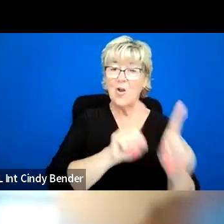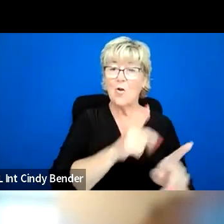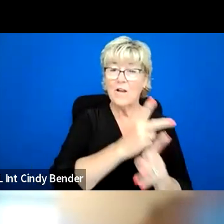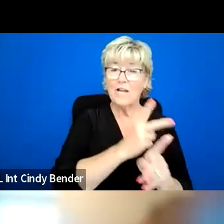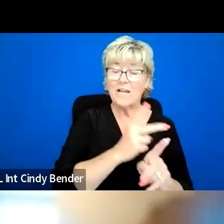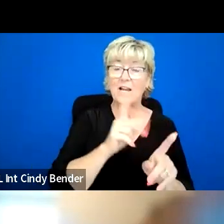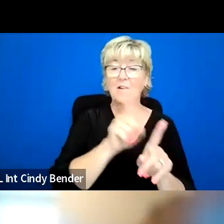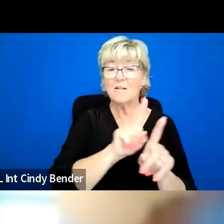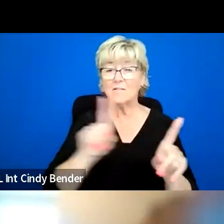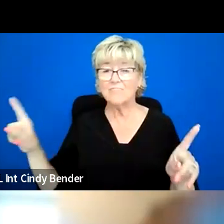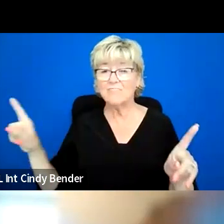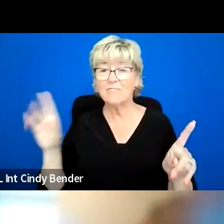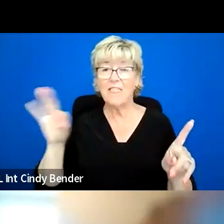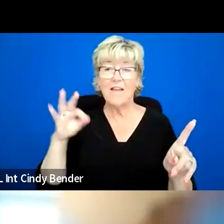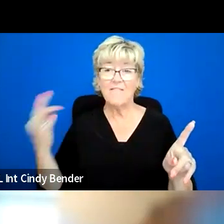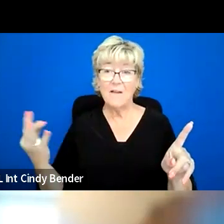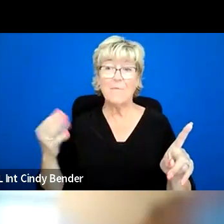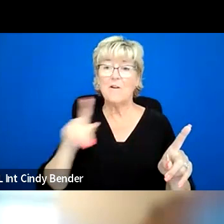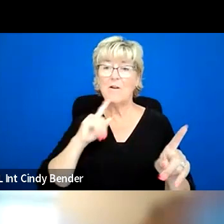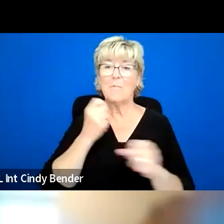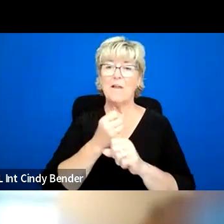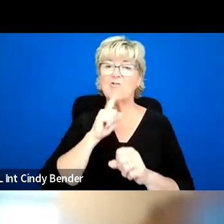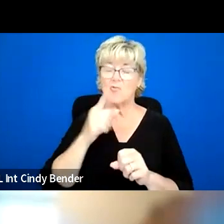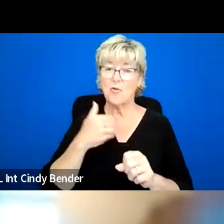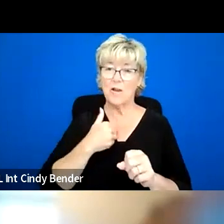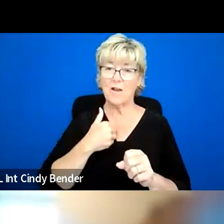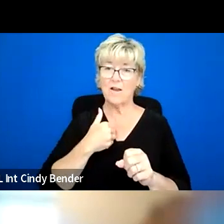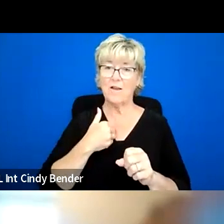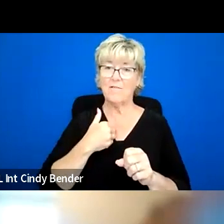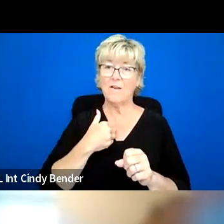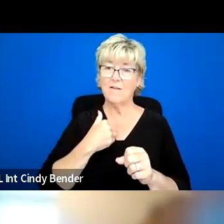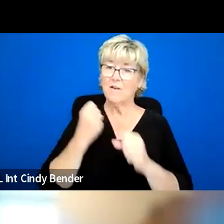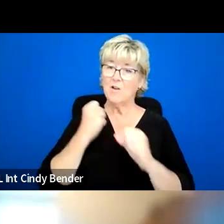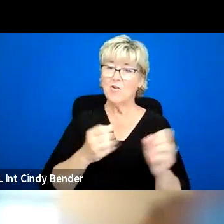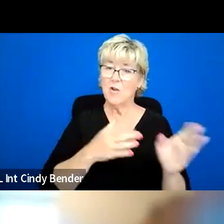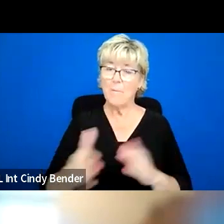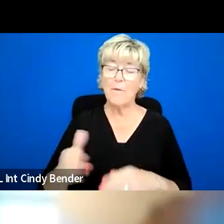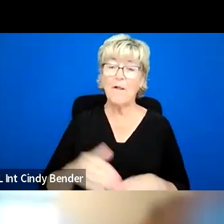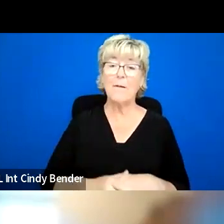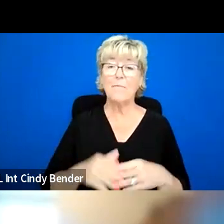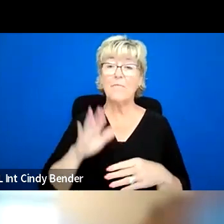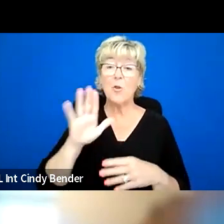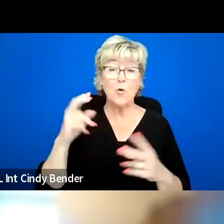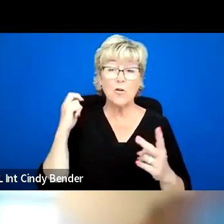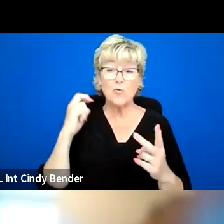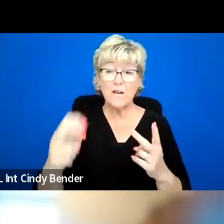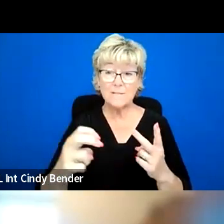own family or something else. So really making sure you have a robust plan, mapping out your